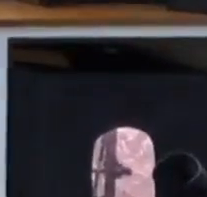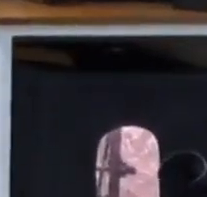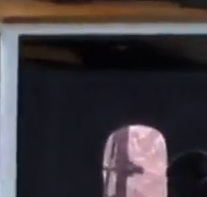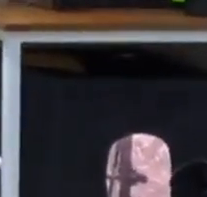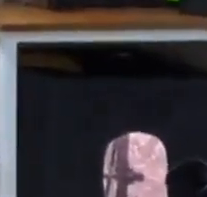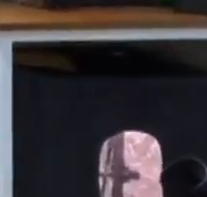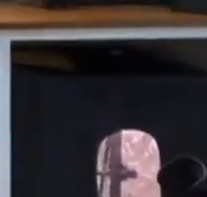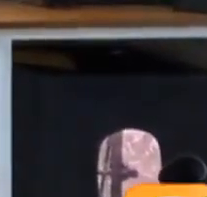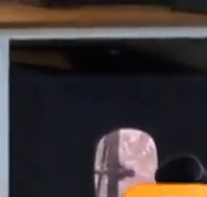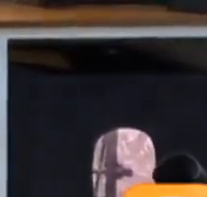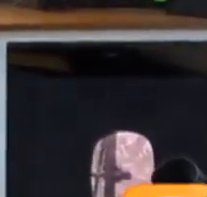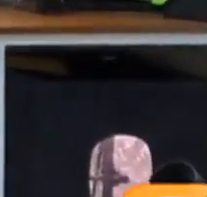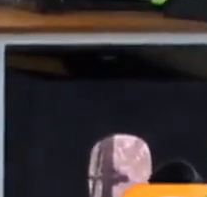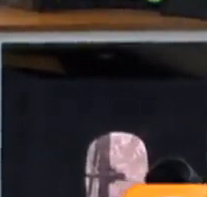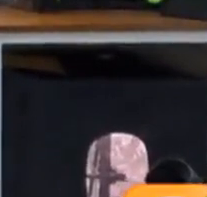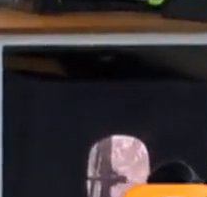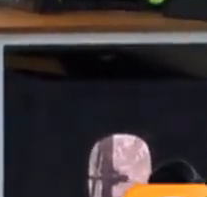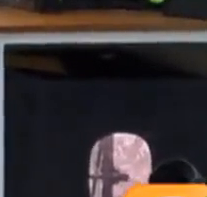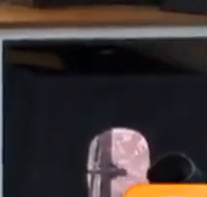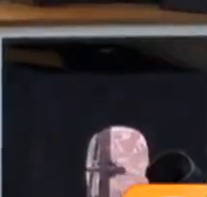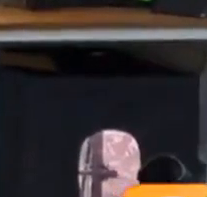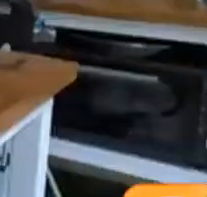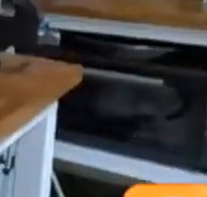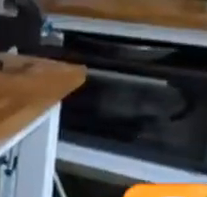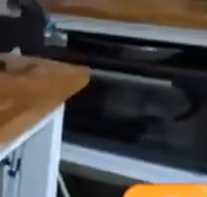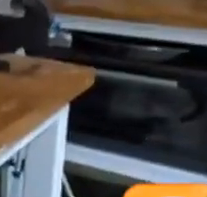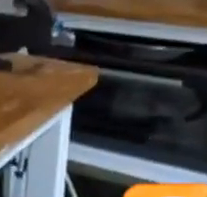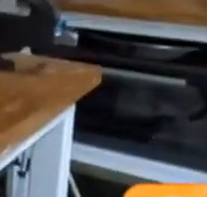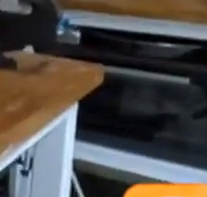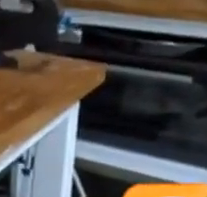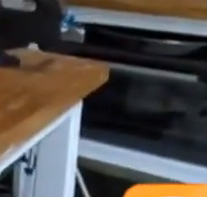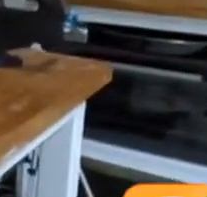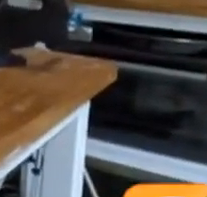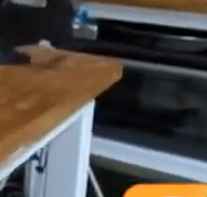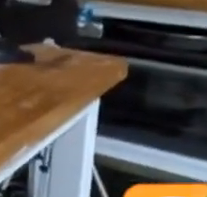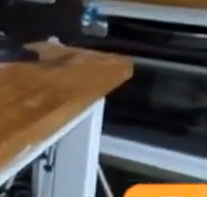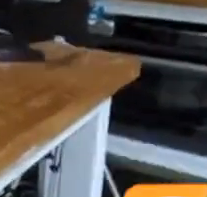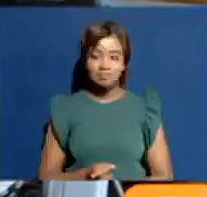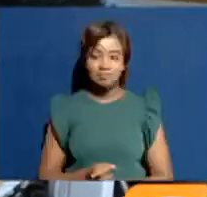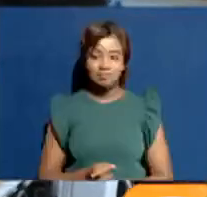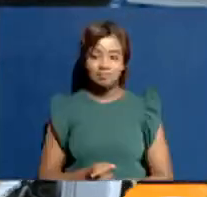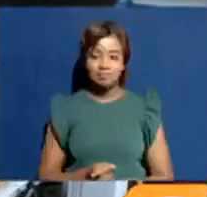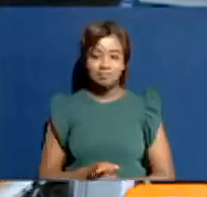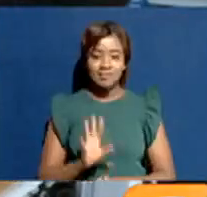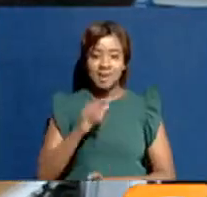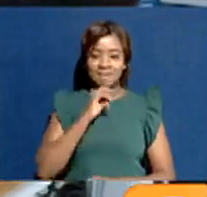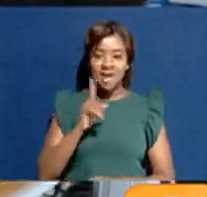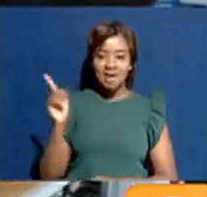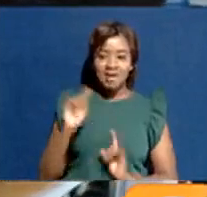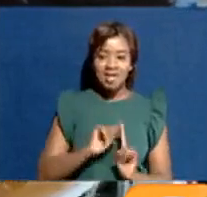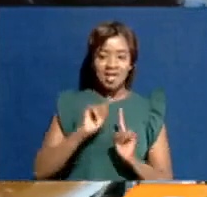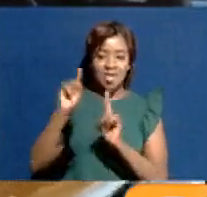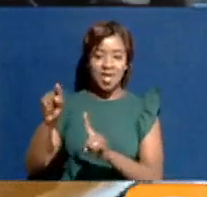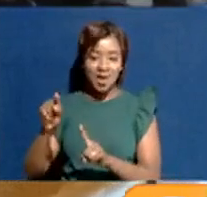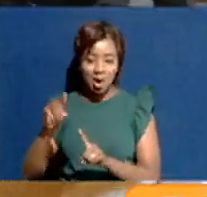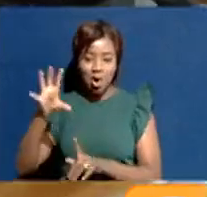saw amputees sitting on the floor and others in the mud. Touched by their plight, he embarked on finding a solution for them. So